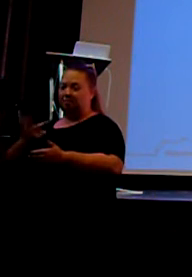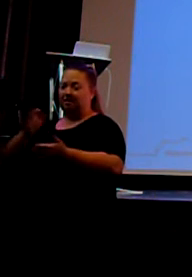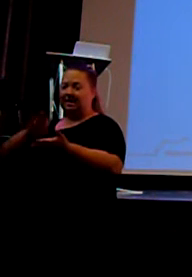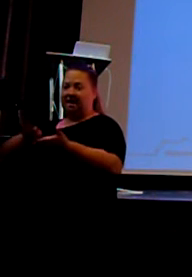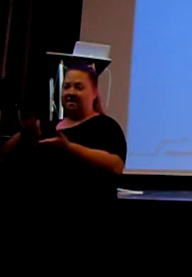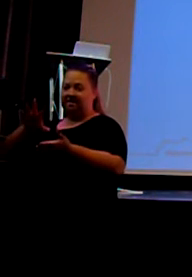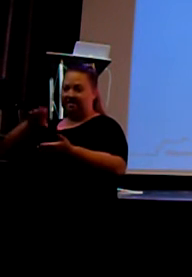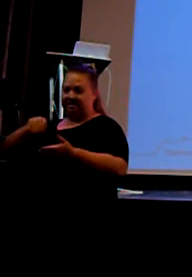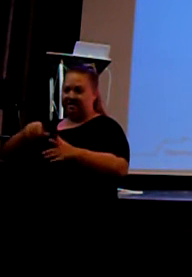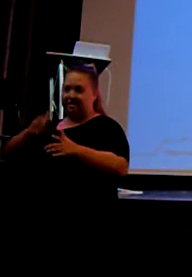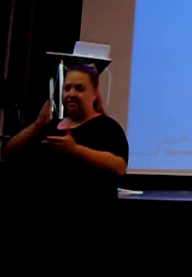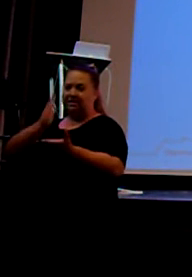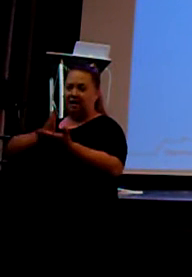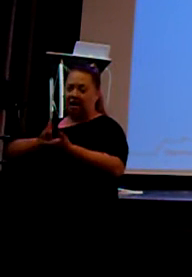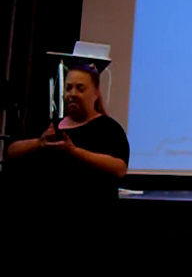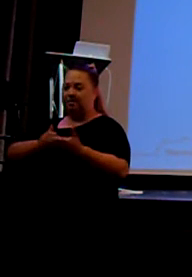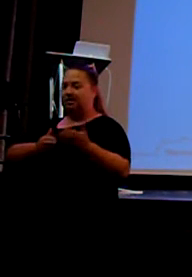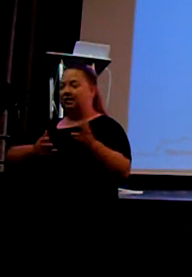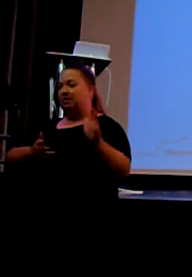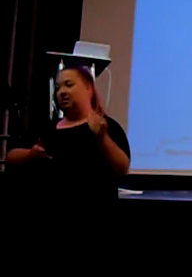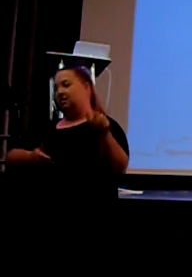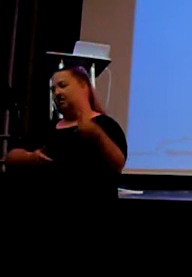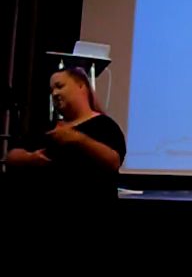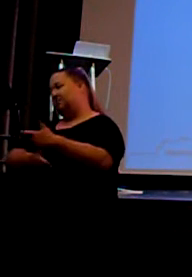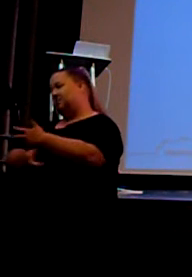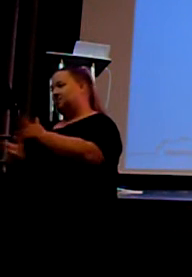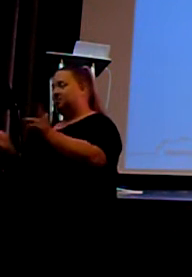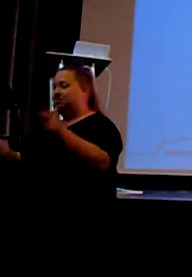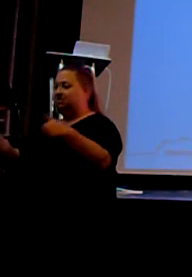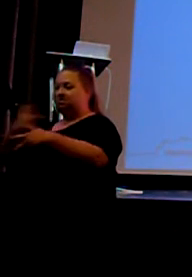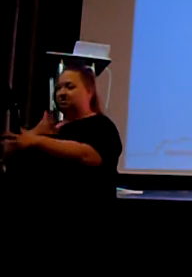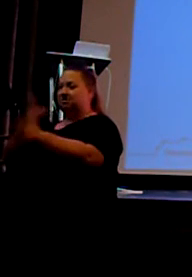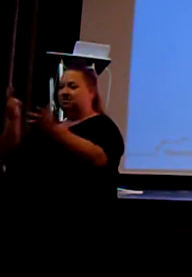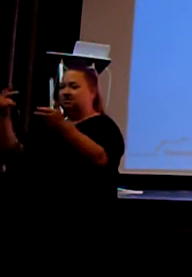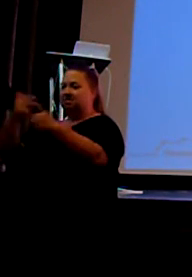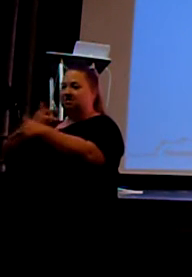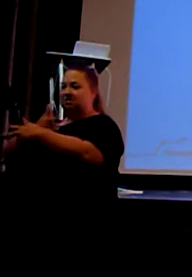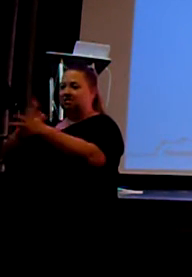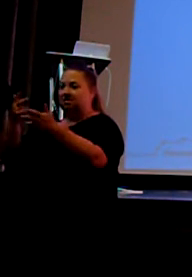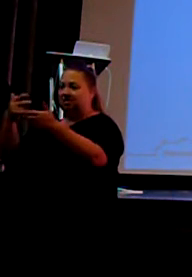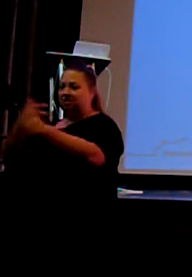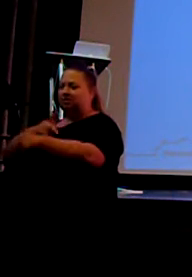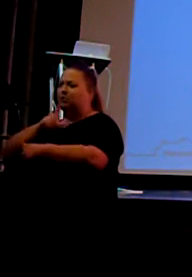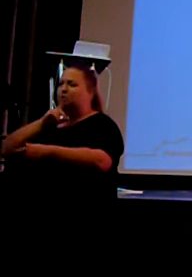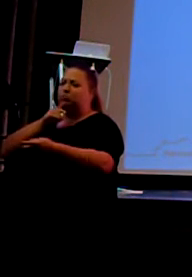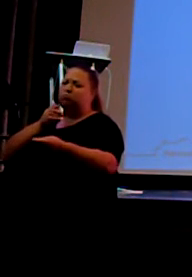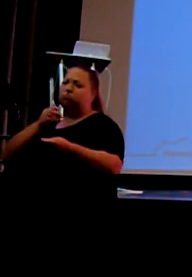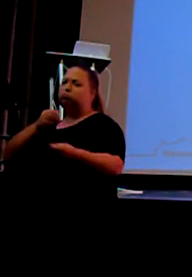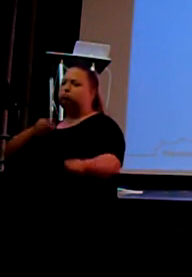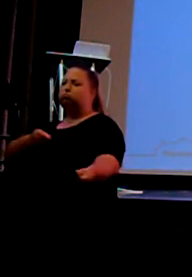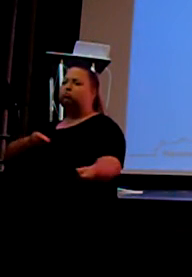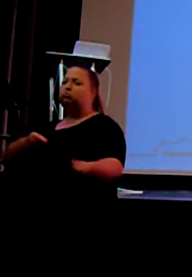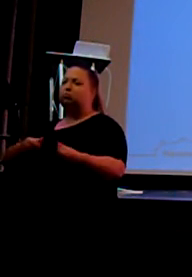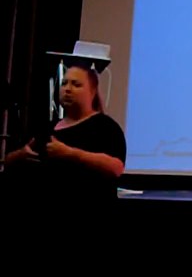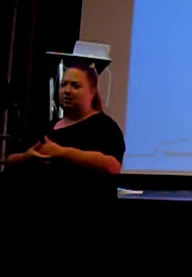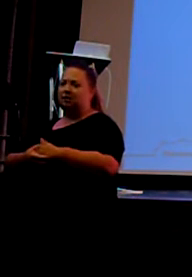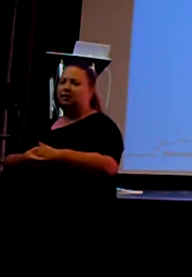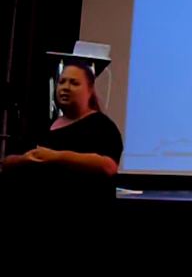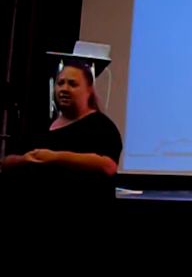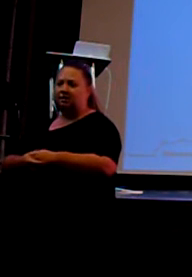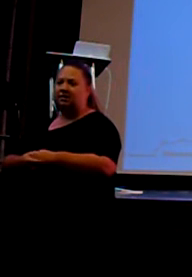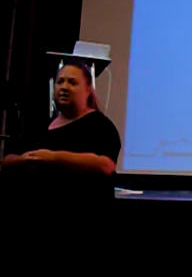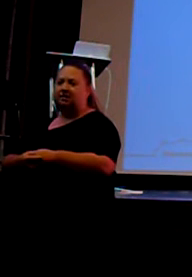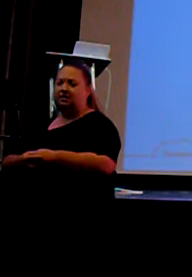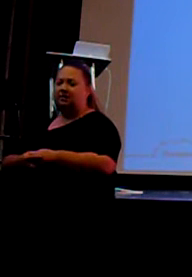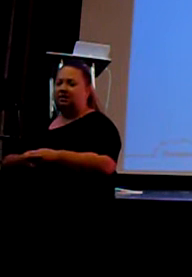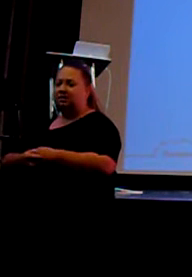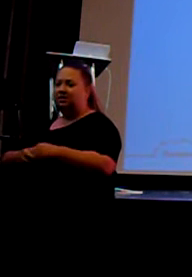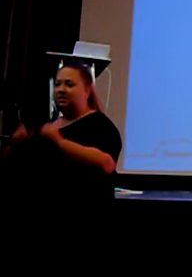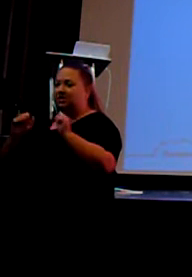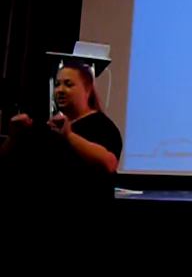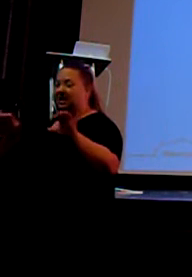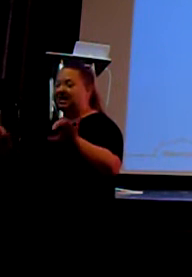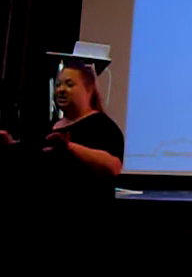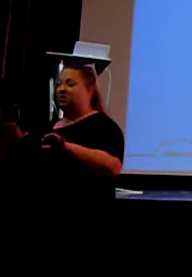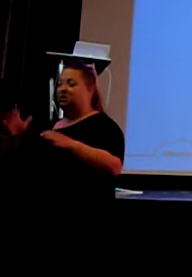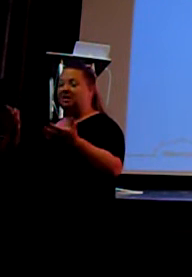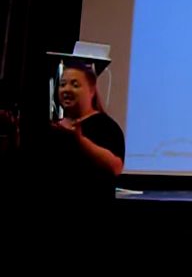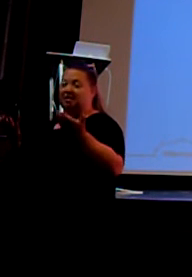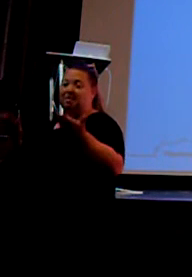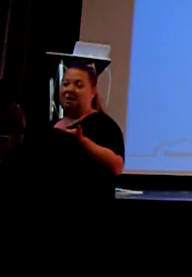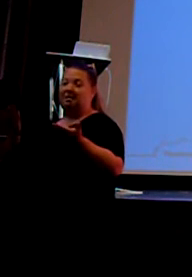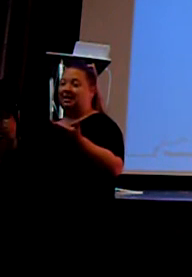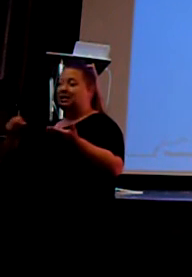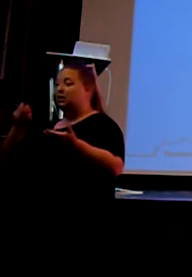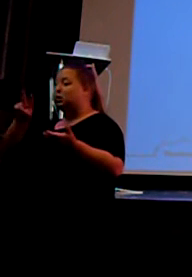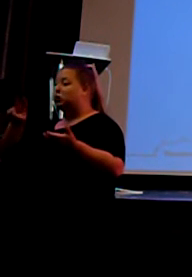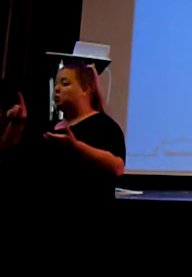stop, and then they do the same. So it was really, really efficient. You can do it with maybe